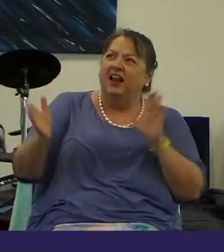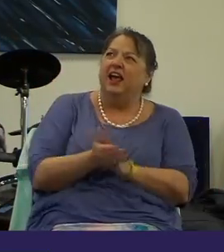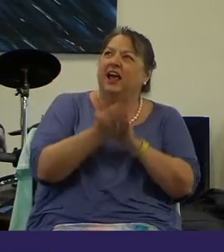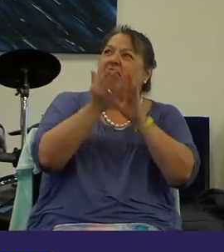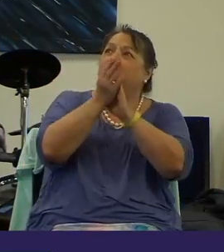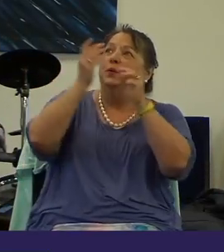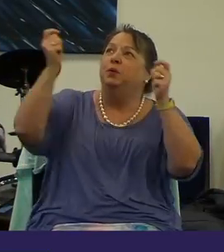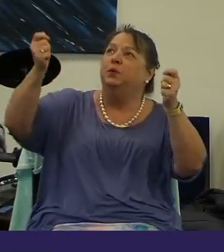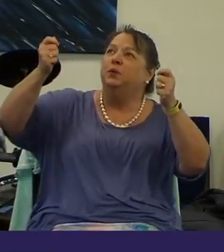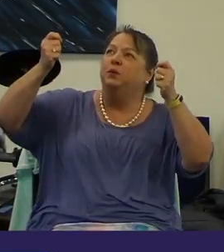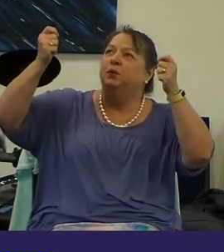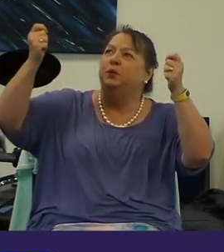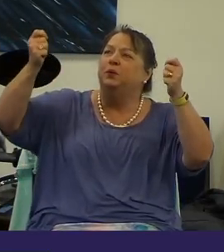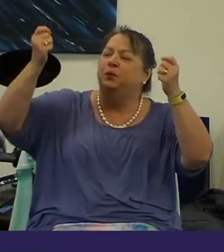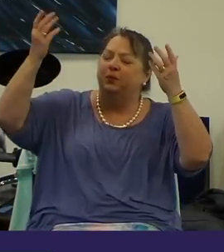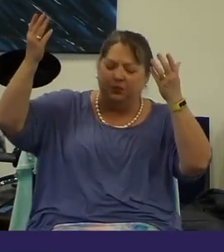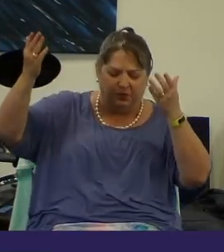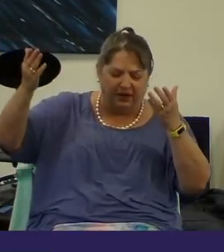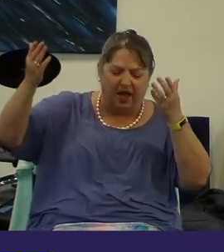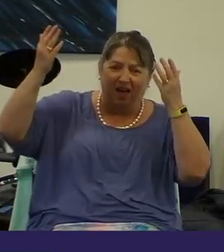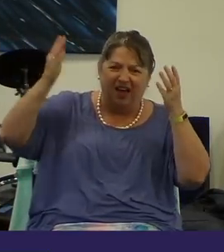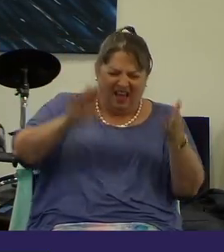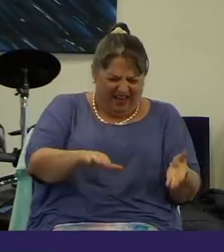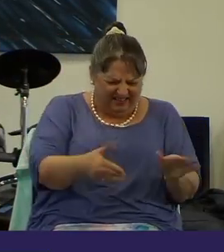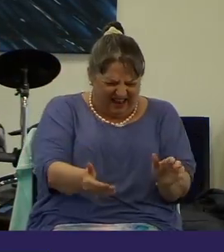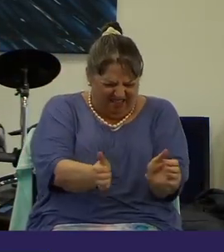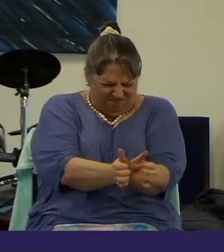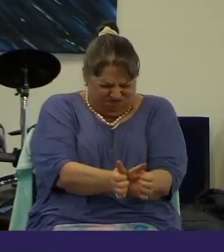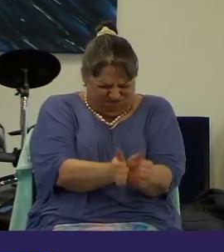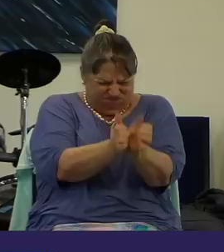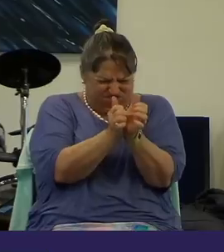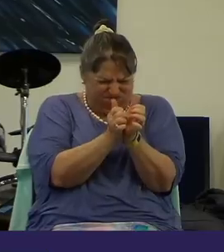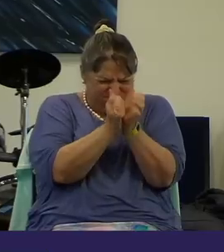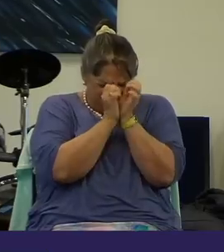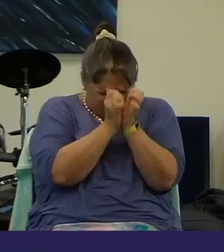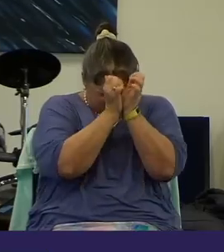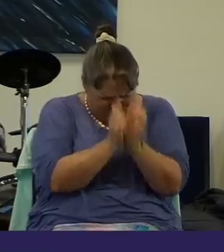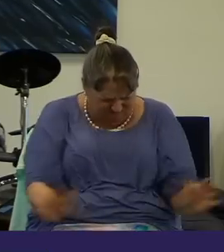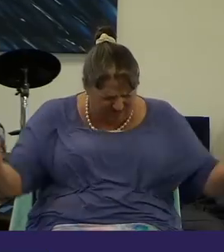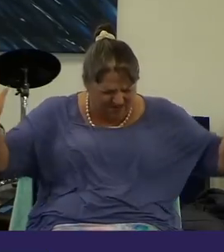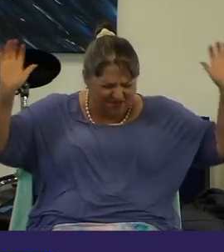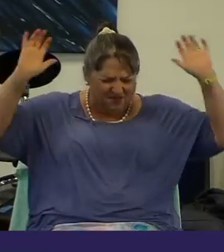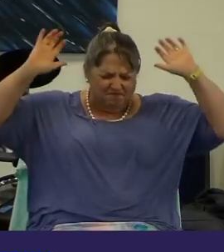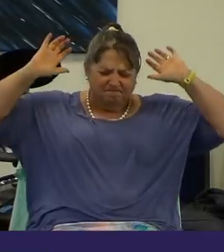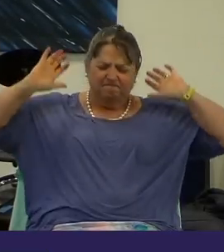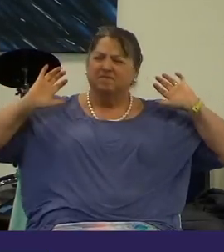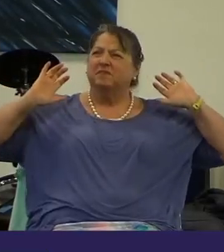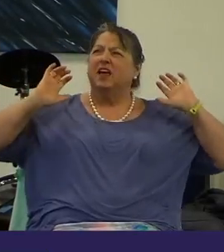Lost its